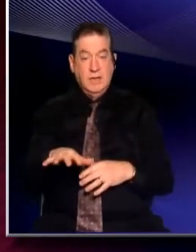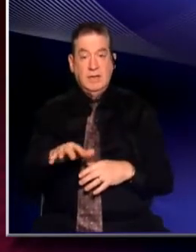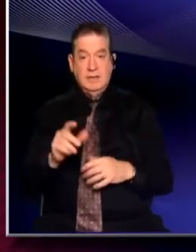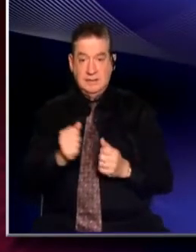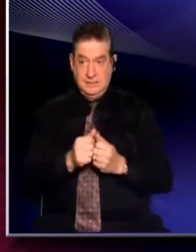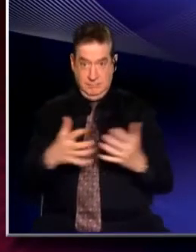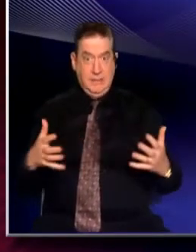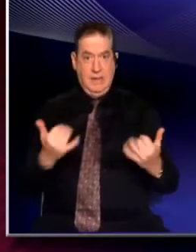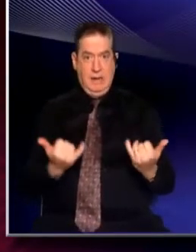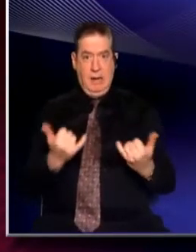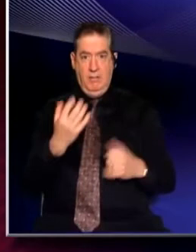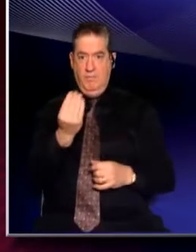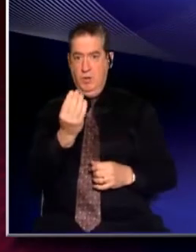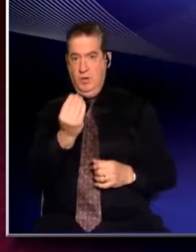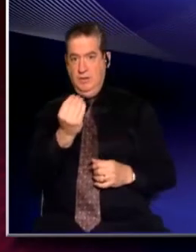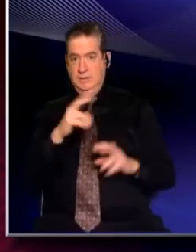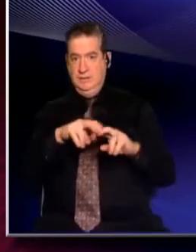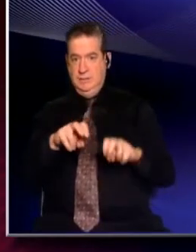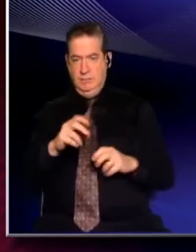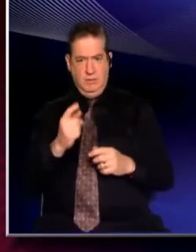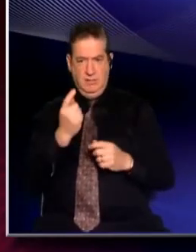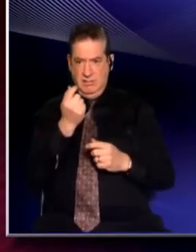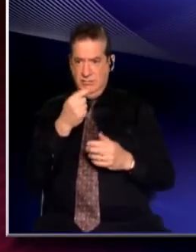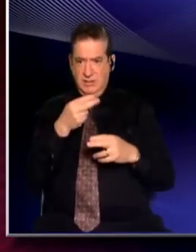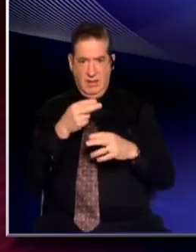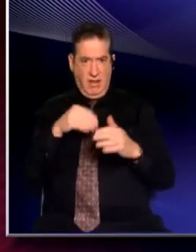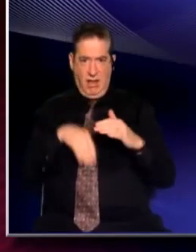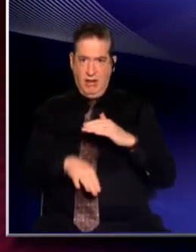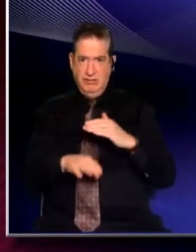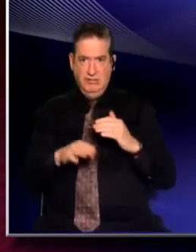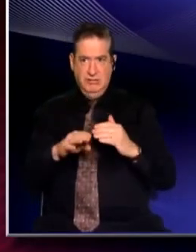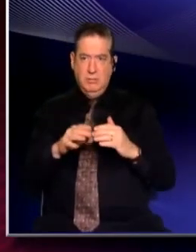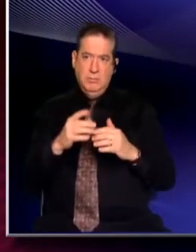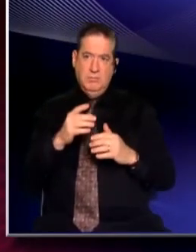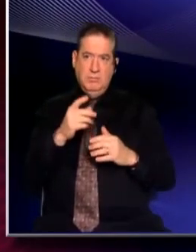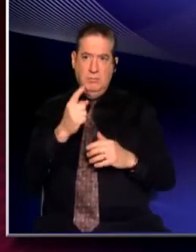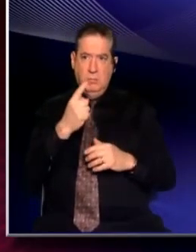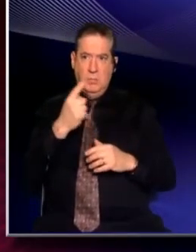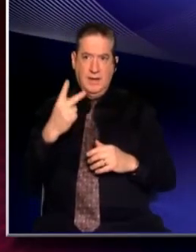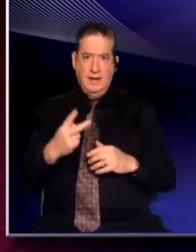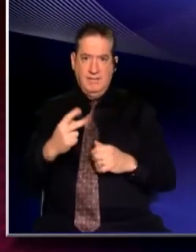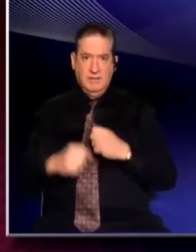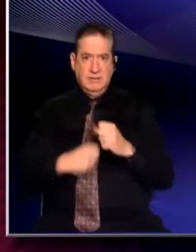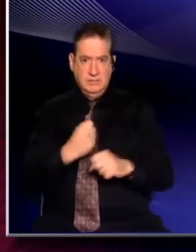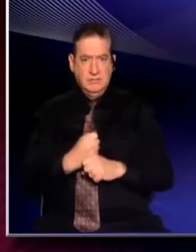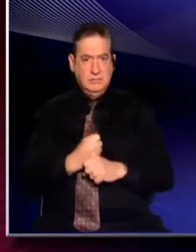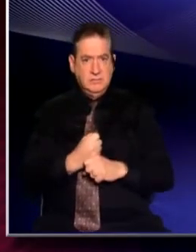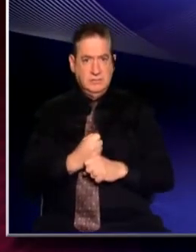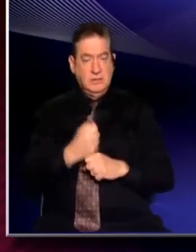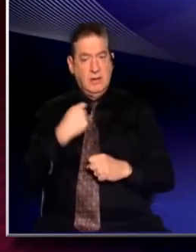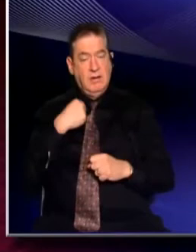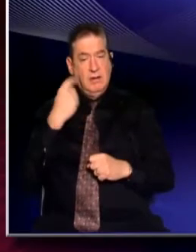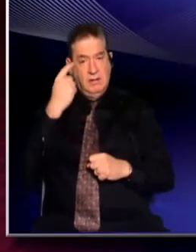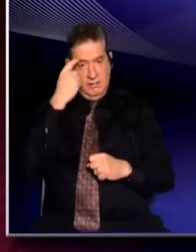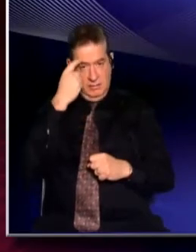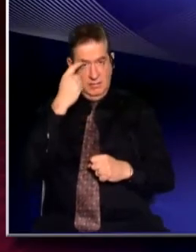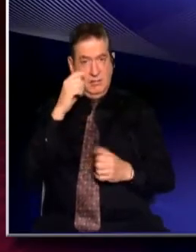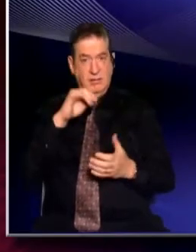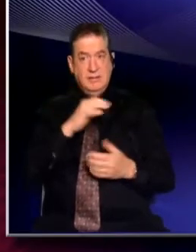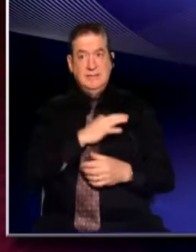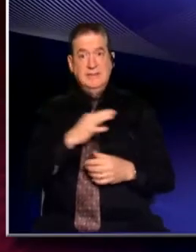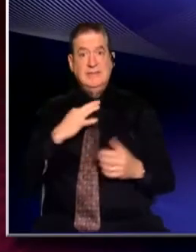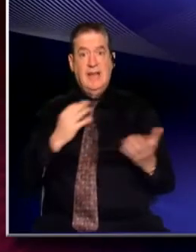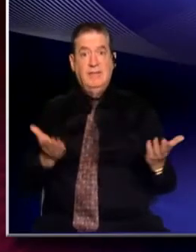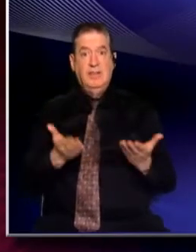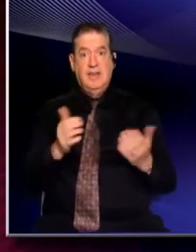14 assessments in a little over a year and a half. And so I think that the staff here at